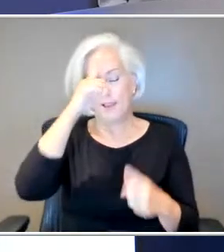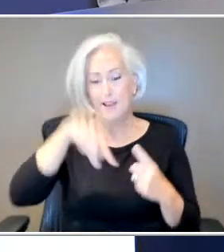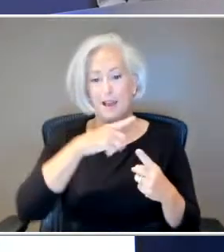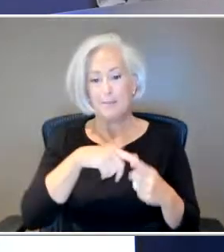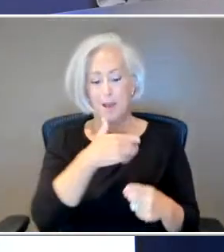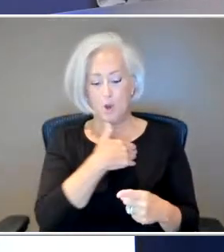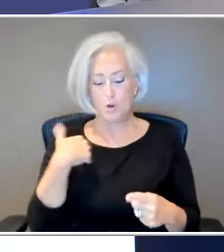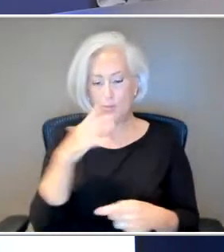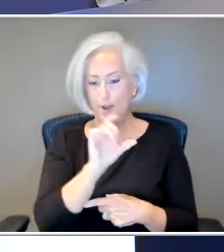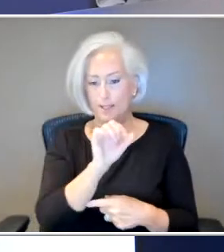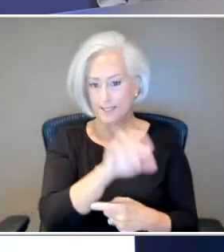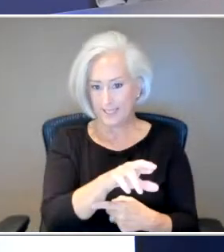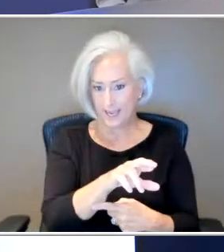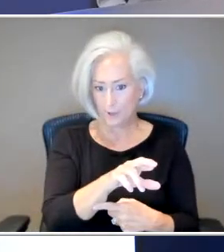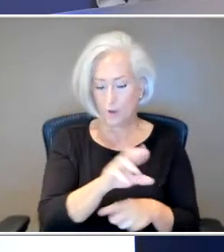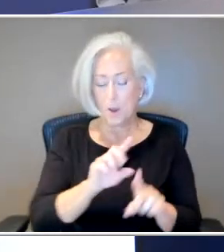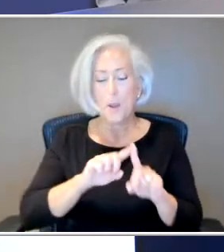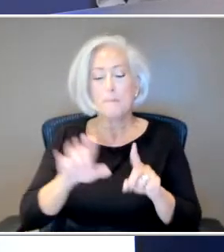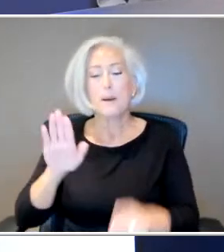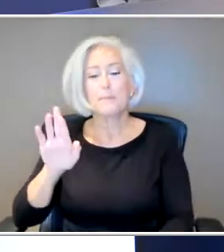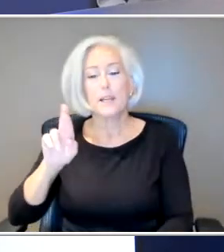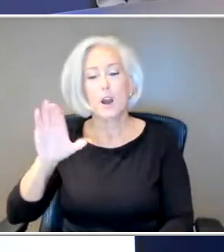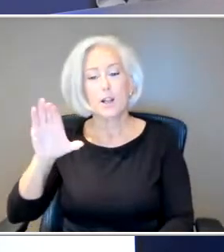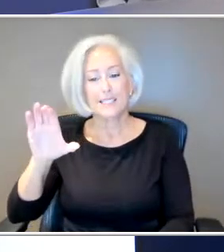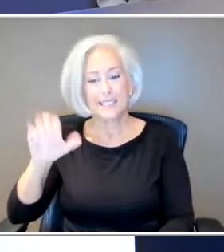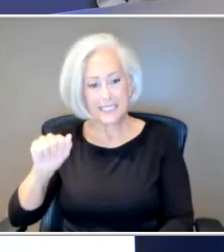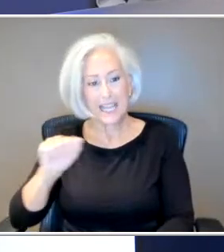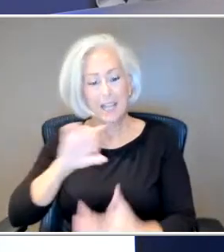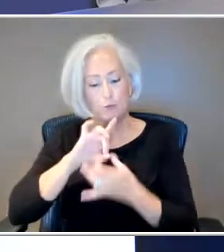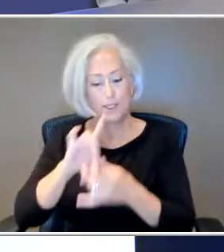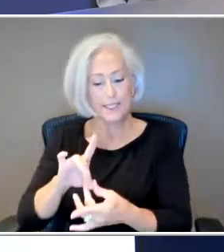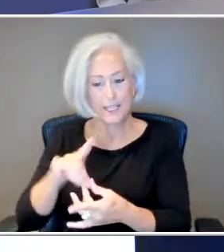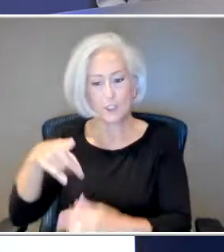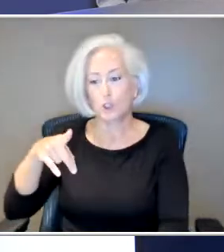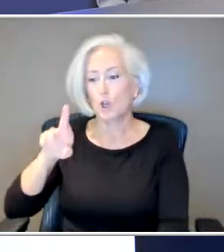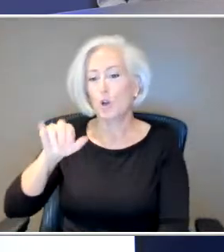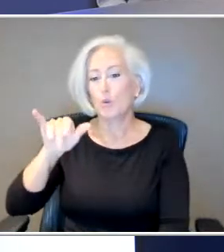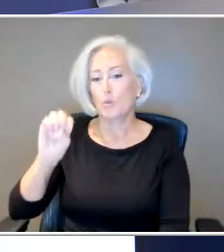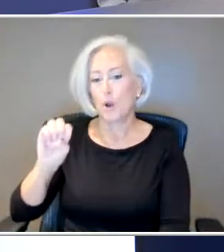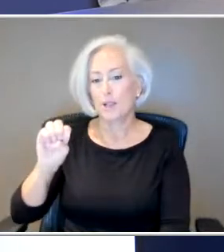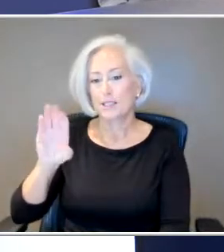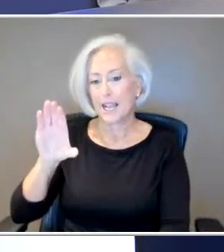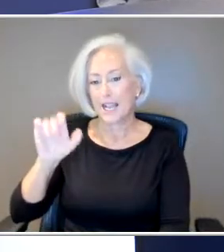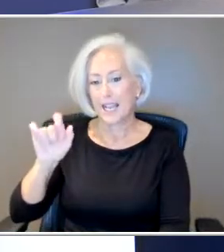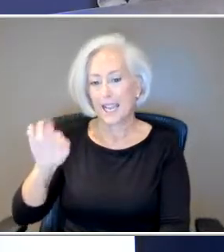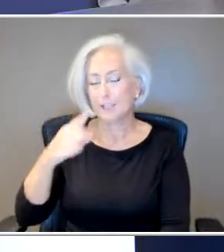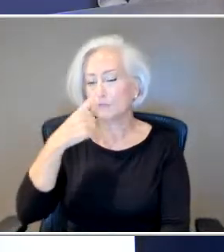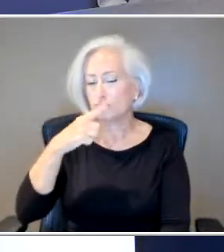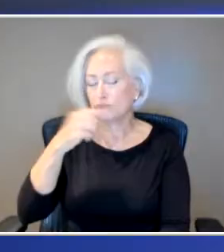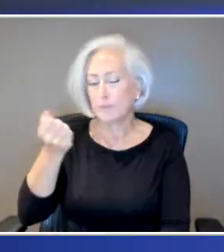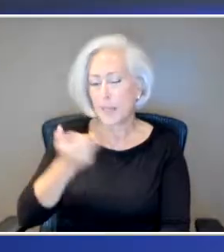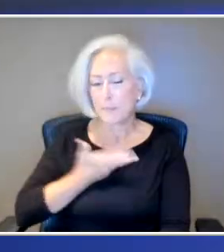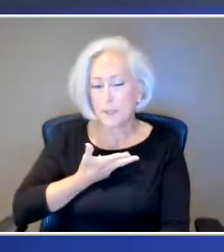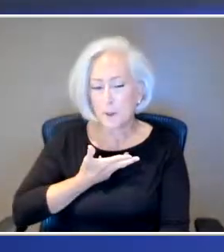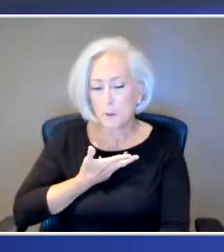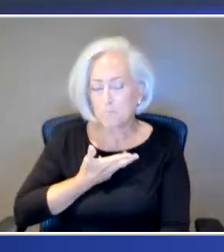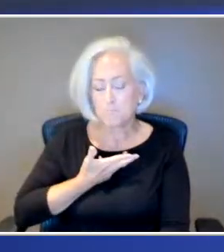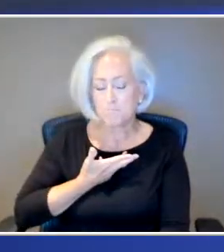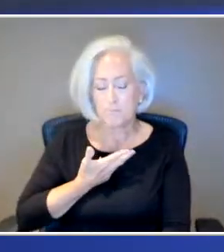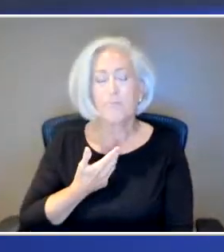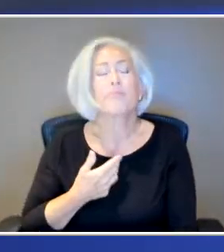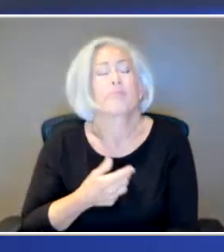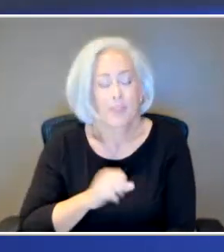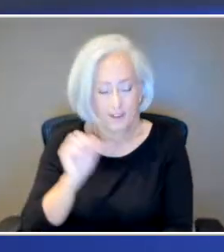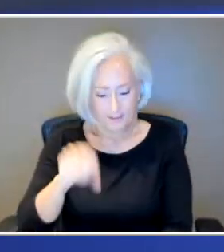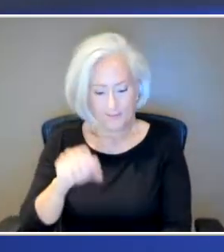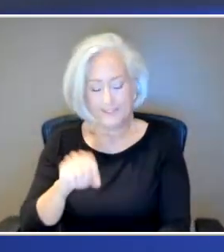cancer, but it also plays a role in prostate cancer? It does. That was news to me. Explain. Yeah, so it plays almost the